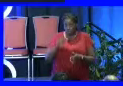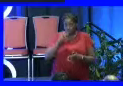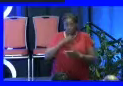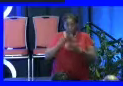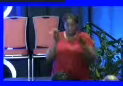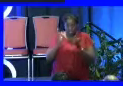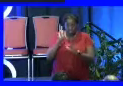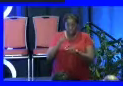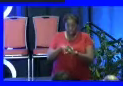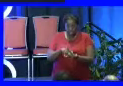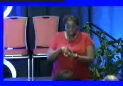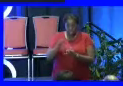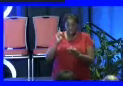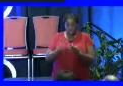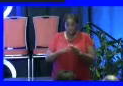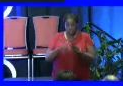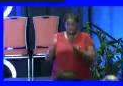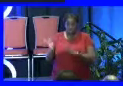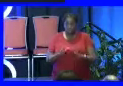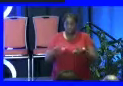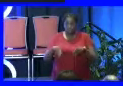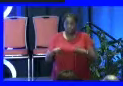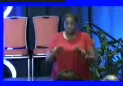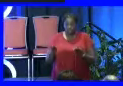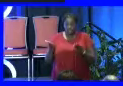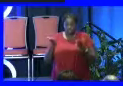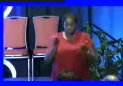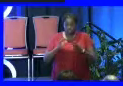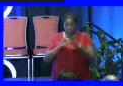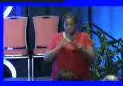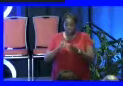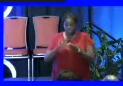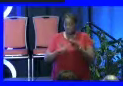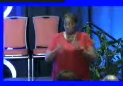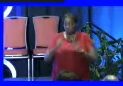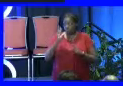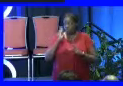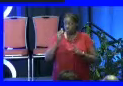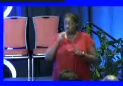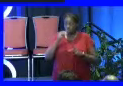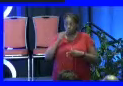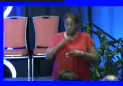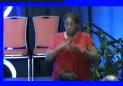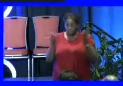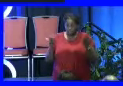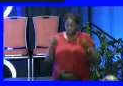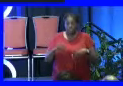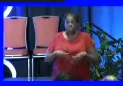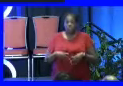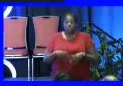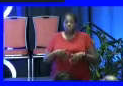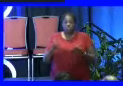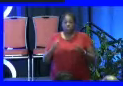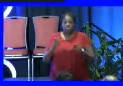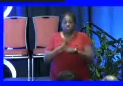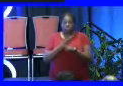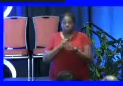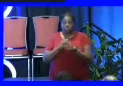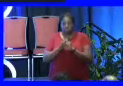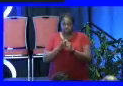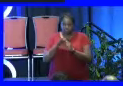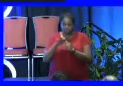to be assigned to the plan that provides services related to people experiencing homelessness? So we're starting to look at how people are